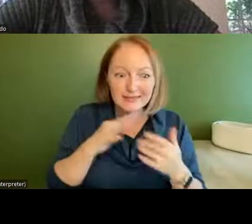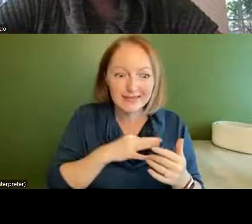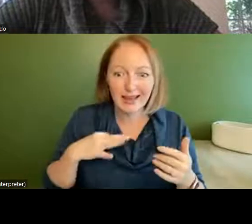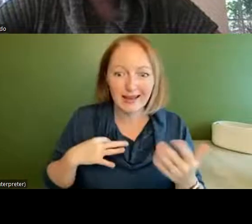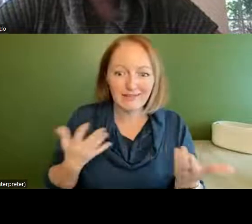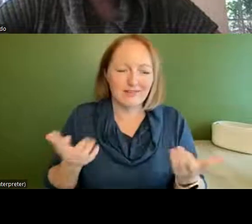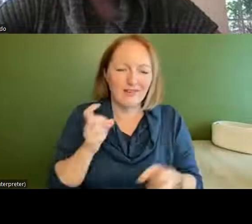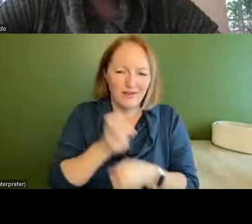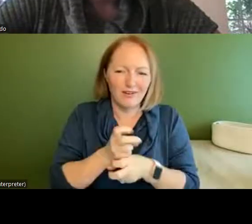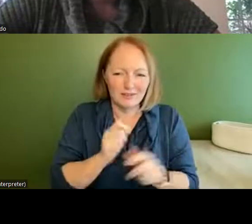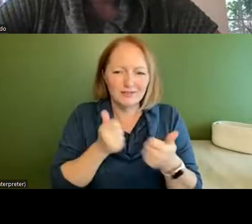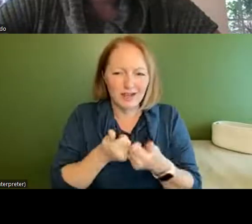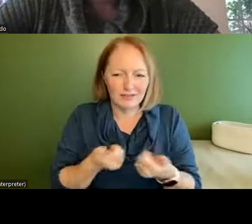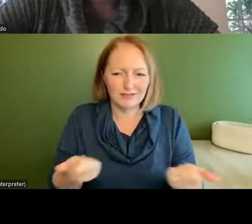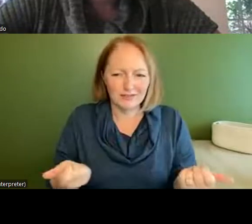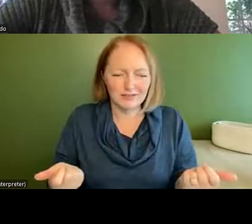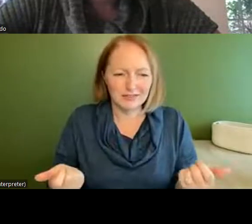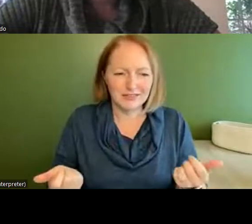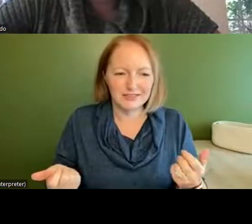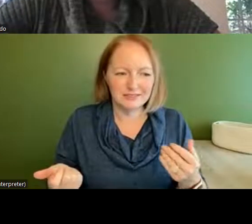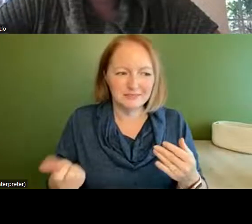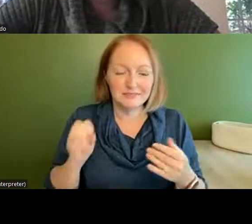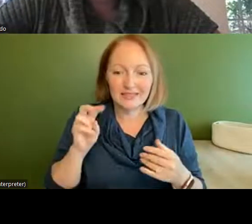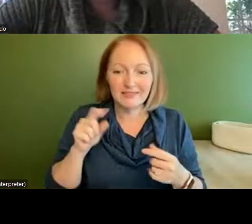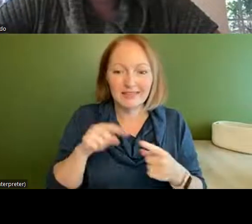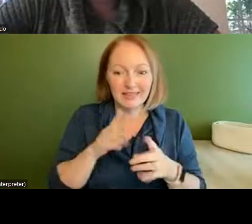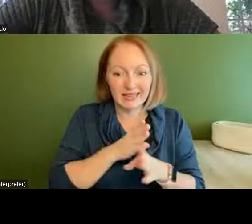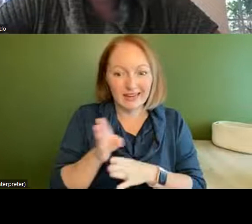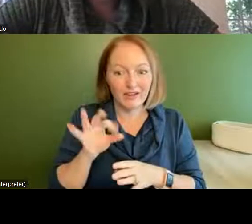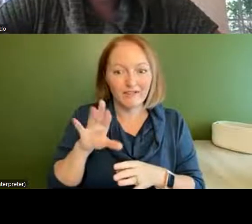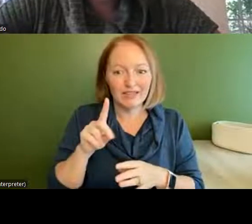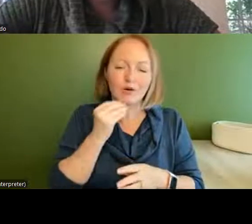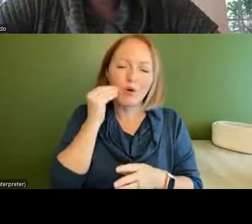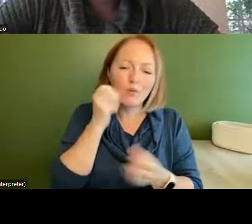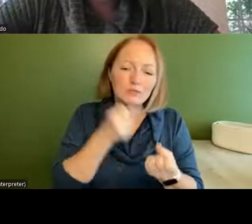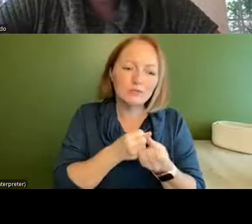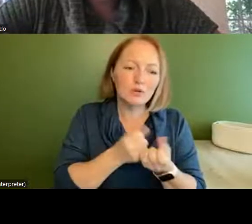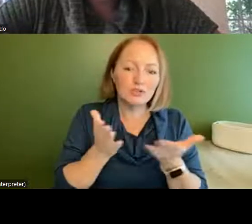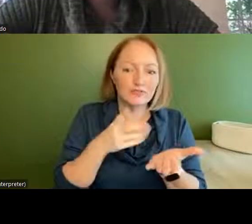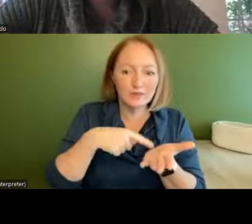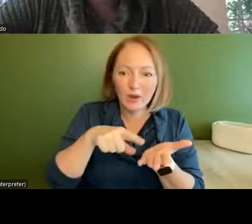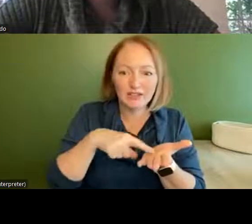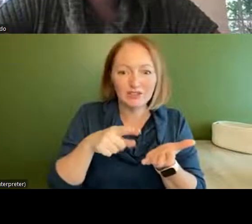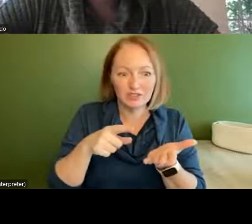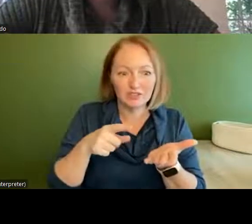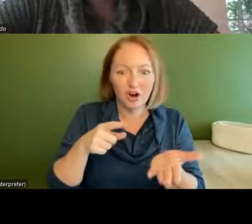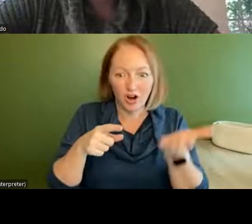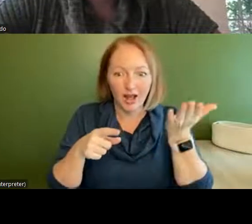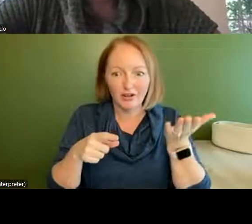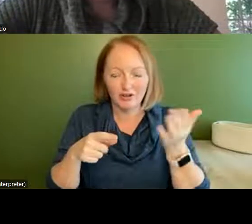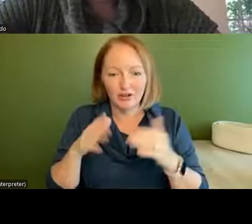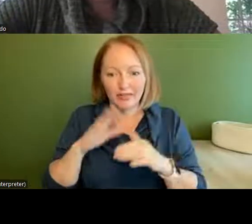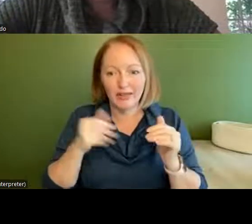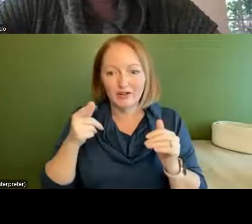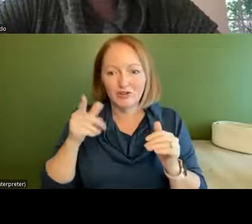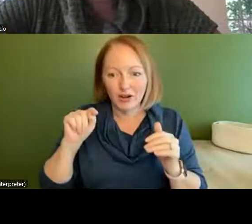that is a huge challenge. And even within the care field, in-home support services wages are much higher than